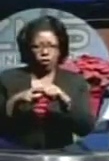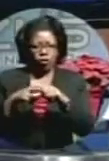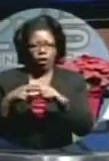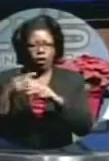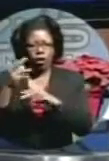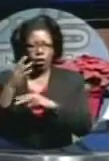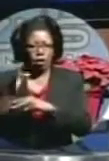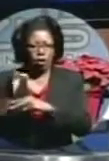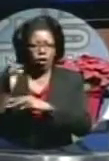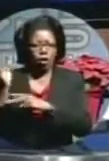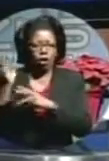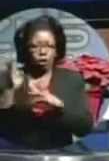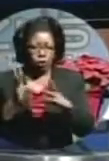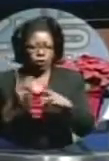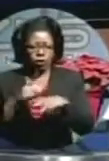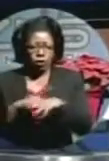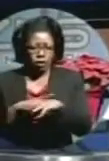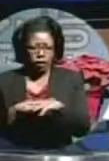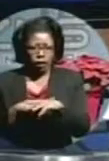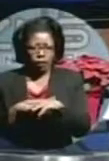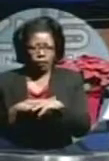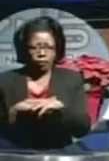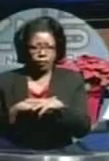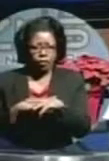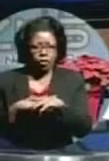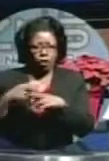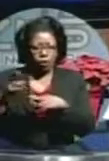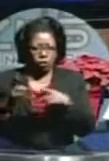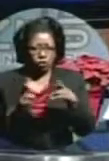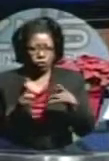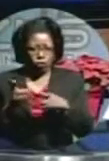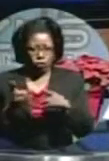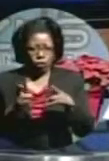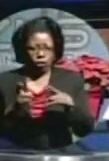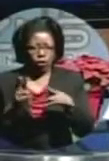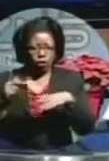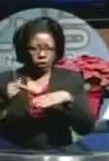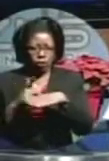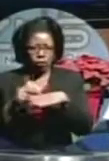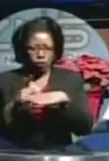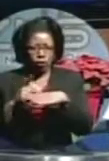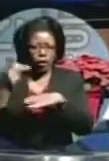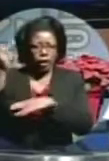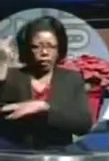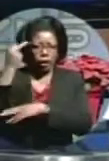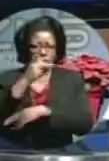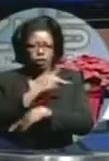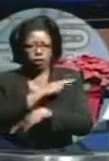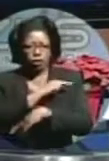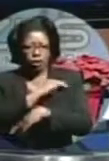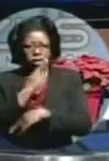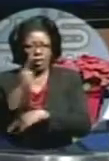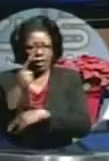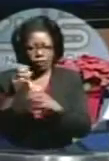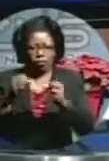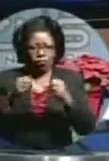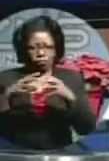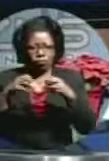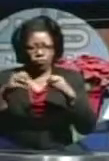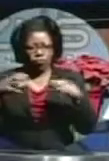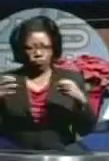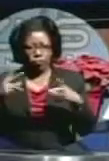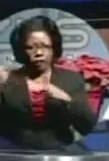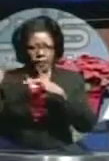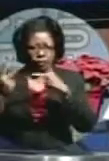winter seasons. Jiminita Swain spoke to Port Controller Commander Patrick McNeil, who says scores of visitors are set to call in the